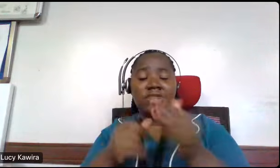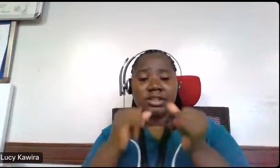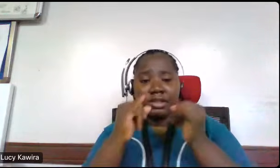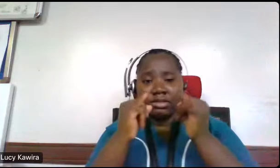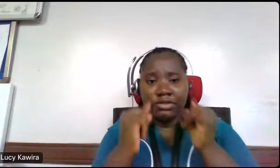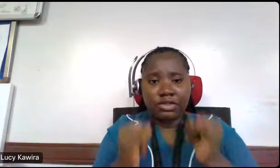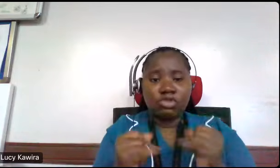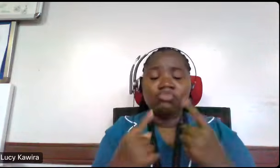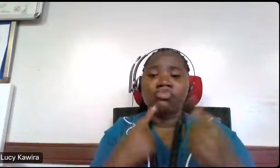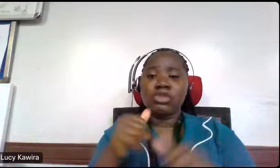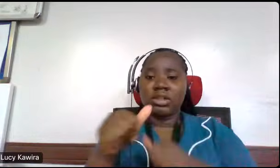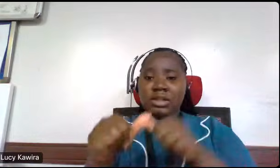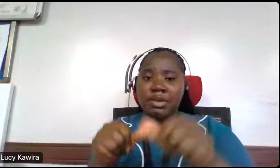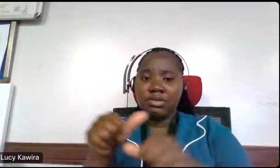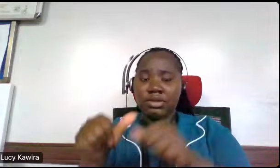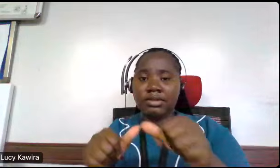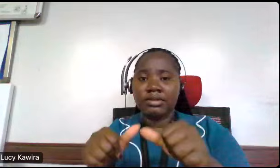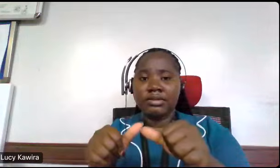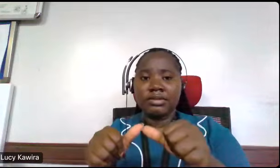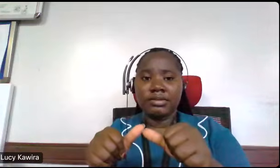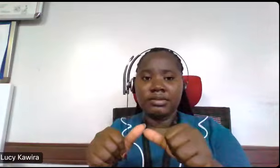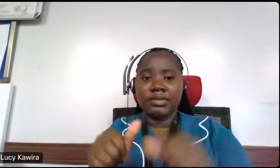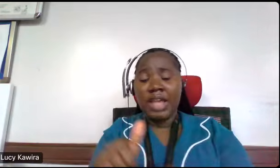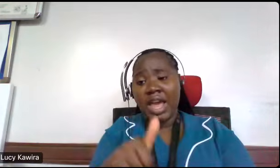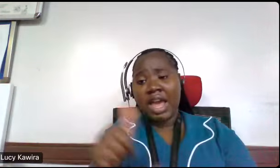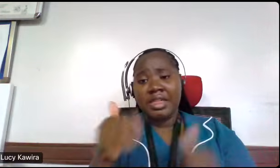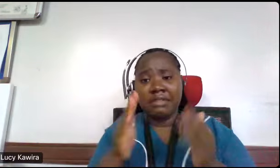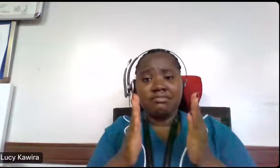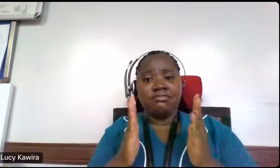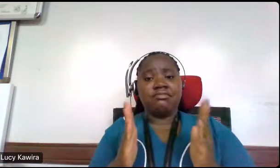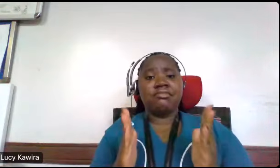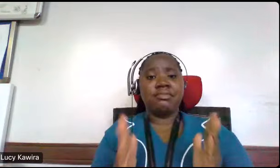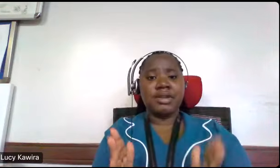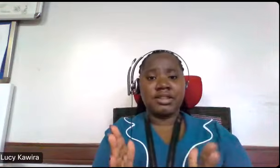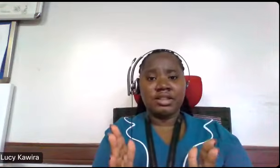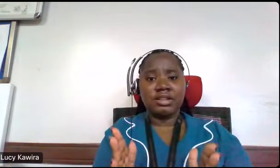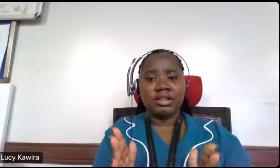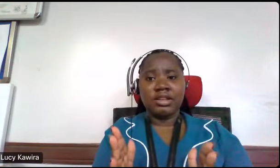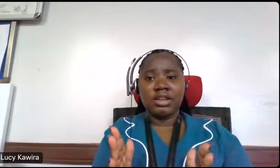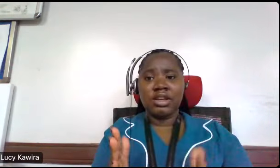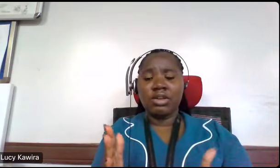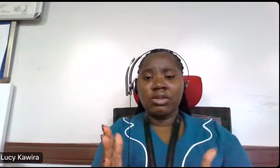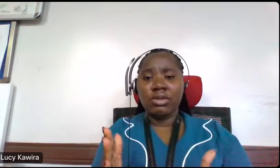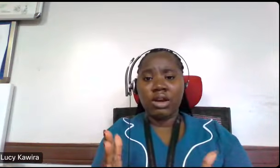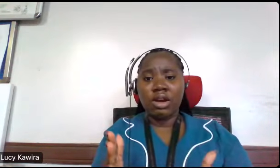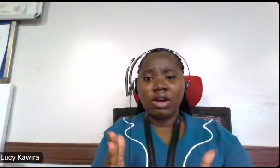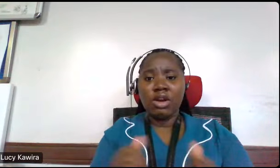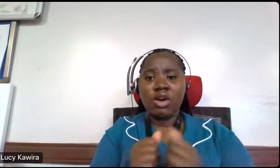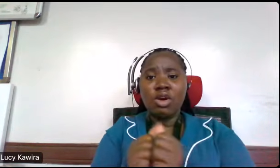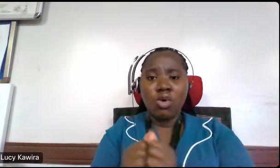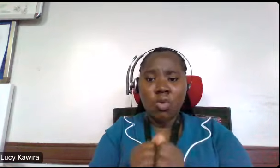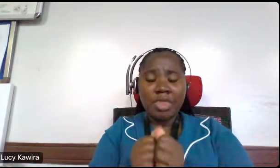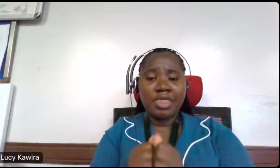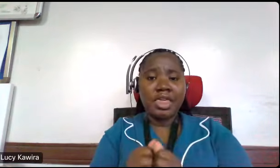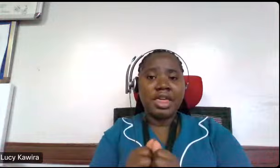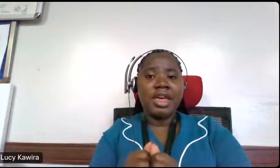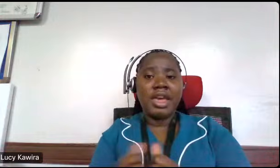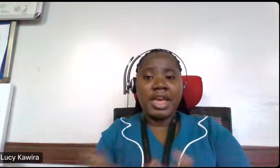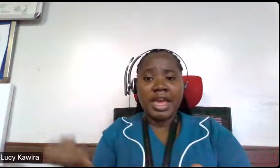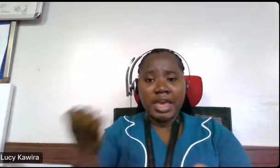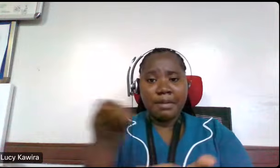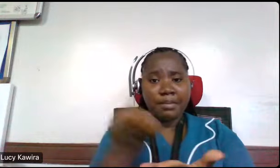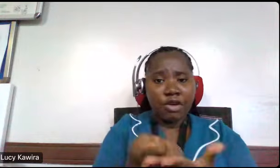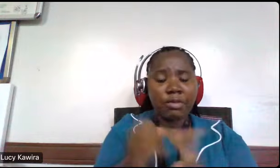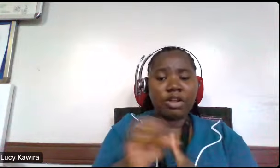talked about that other person, that individual with both employment income and other income apart from employment.